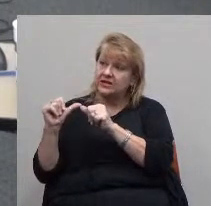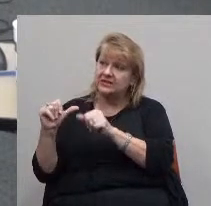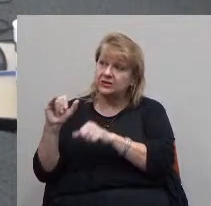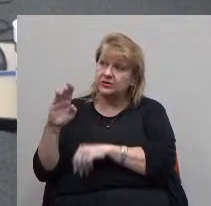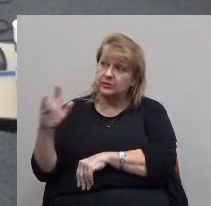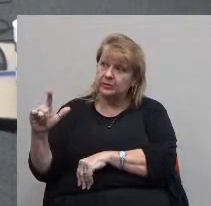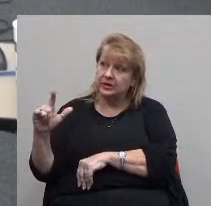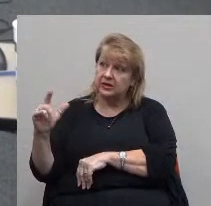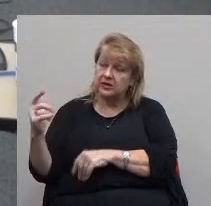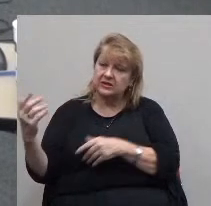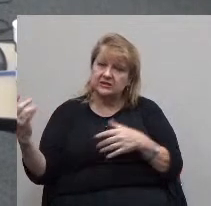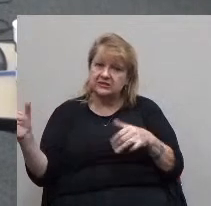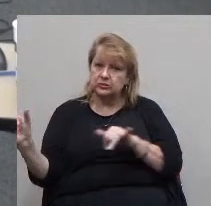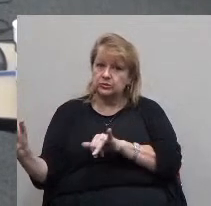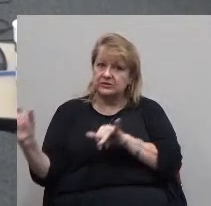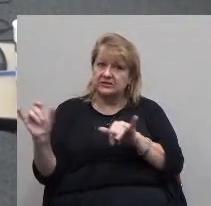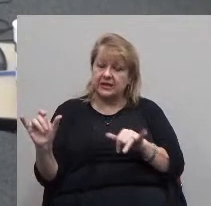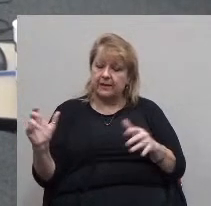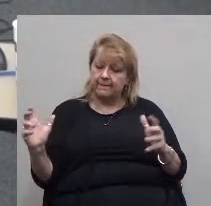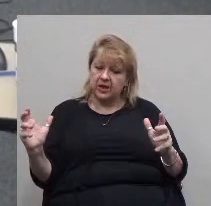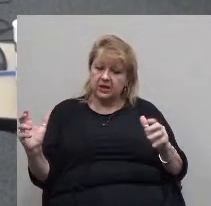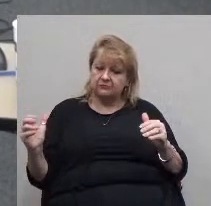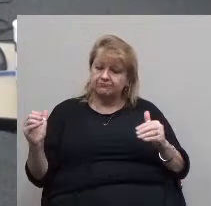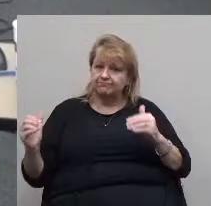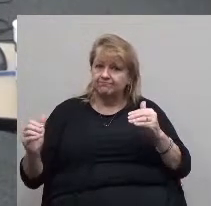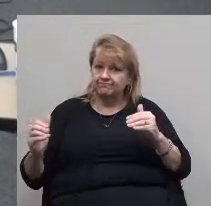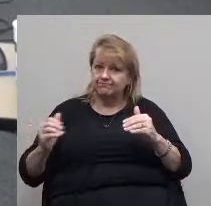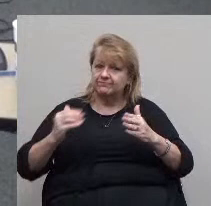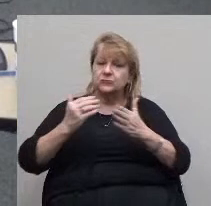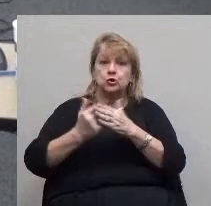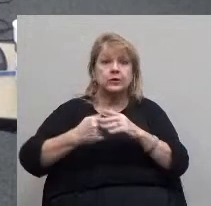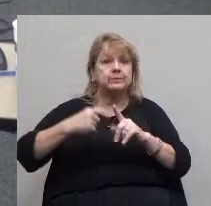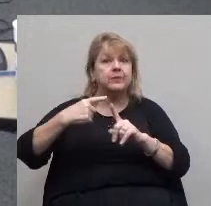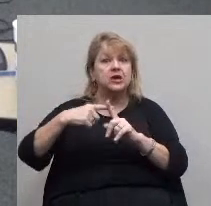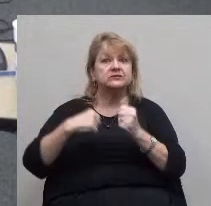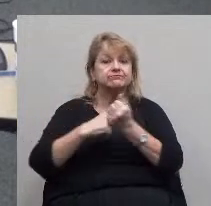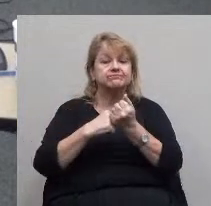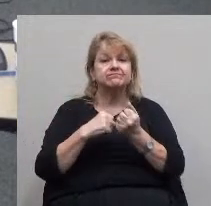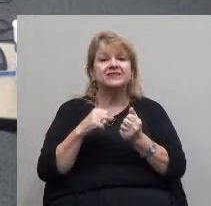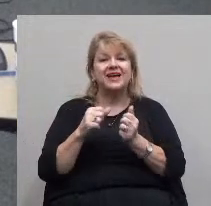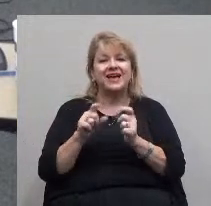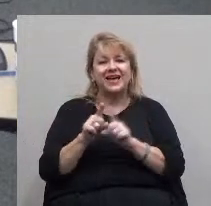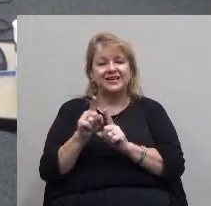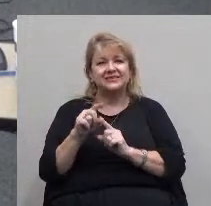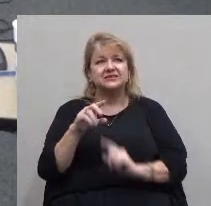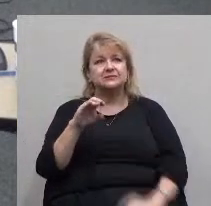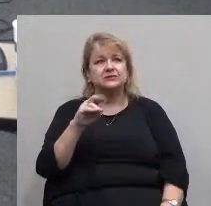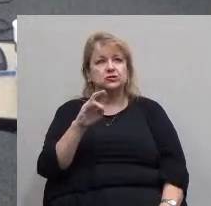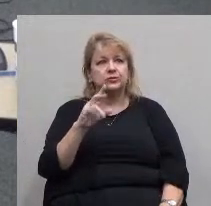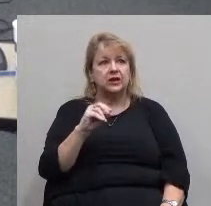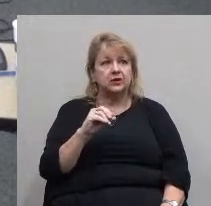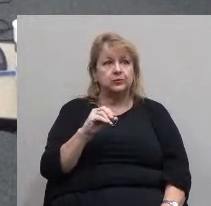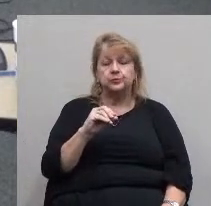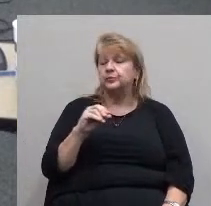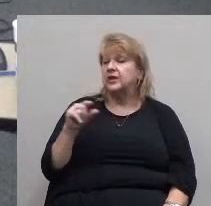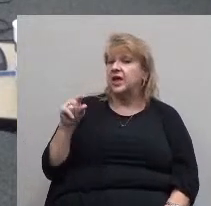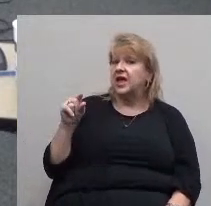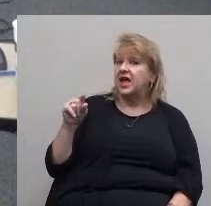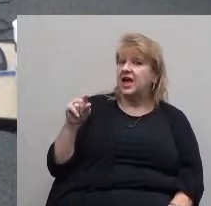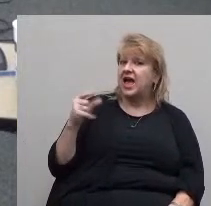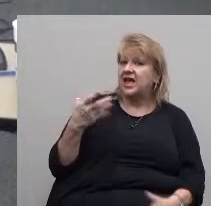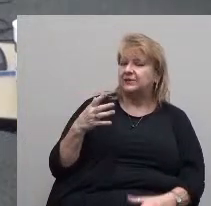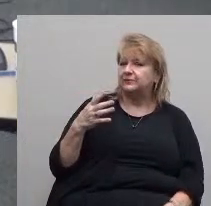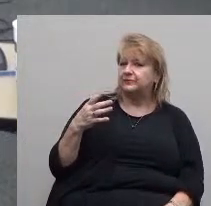it to the Muscarello bill. Okay, I don't want to speak for Representative Hill because I only met him one time He's a in wonderful forum man. and he talked about